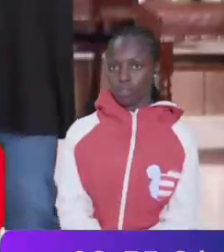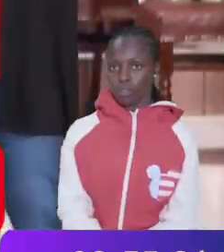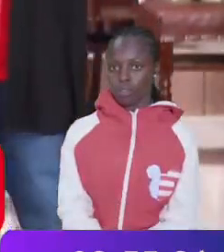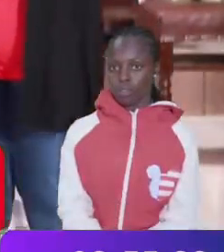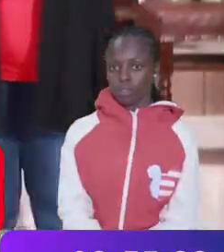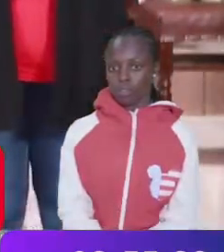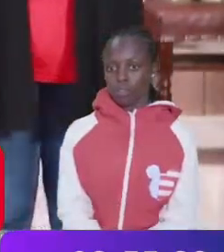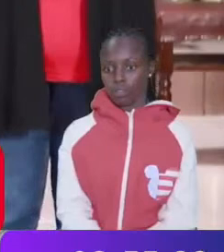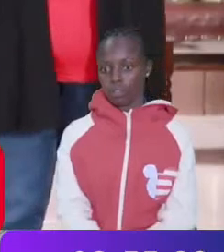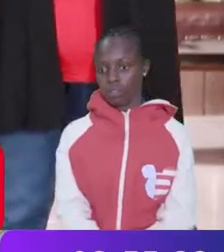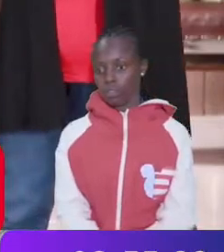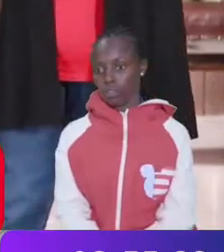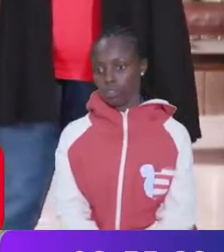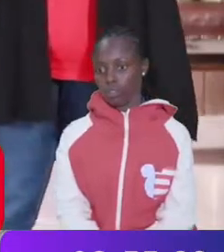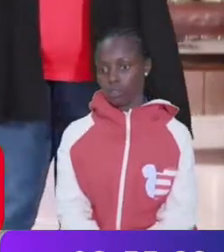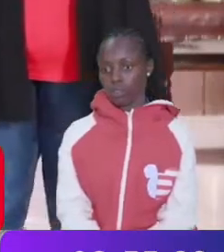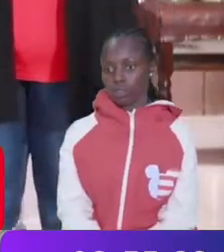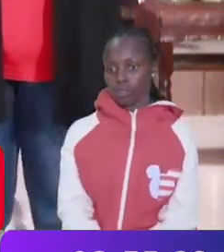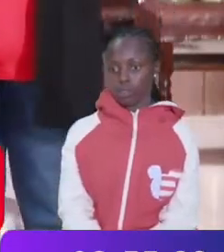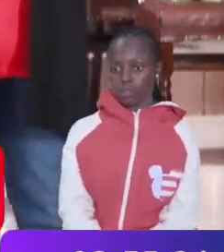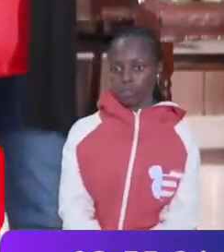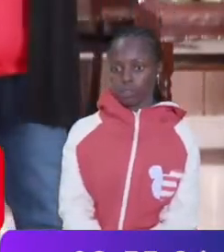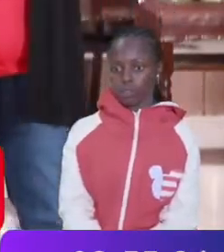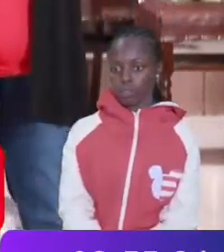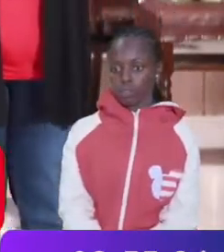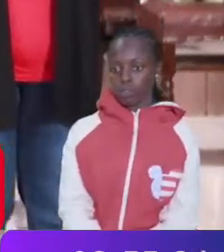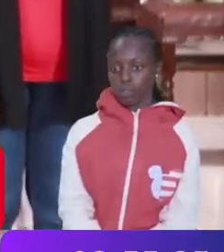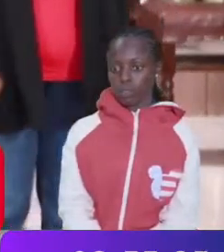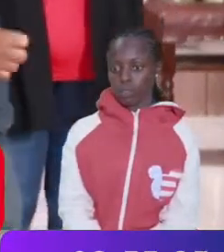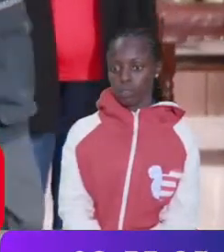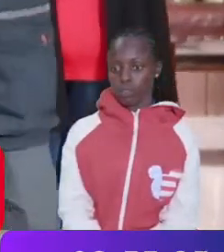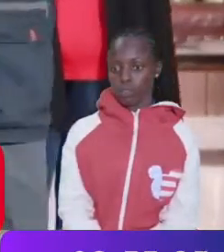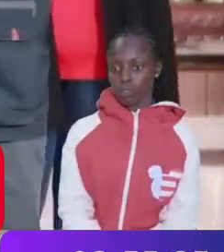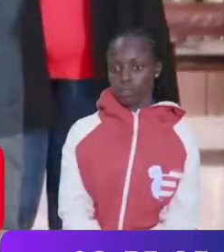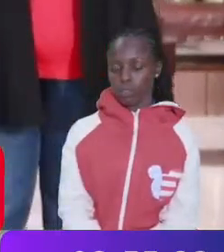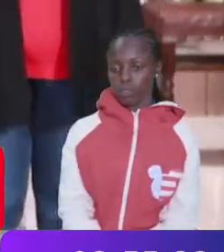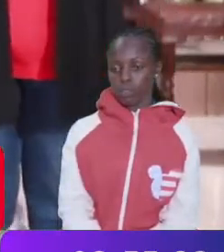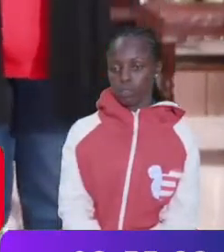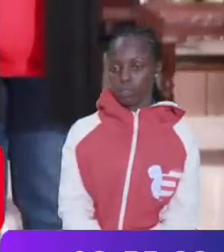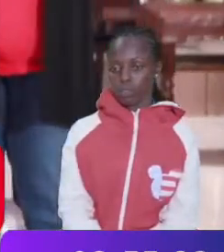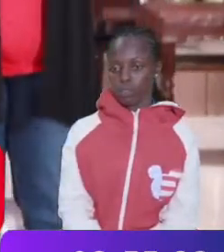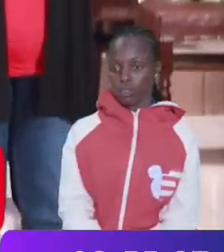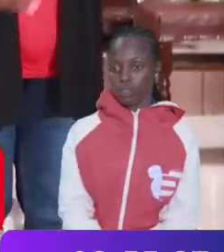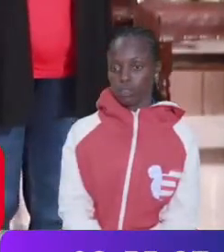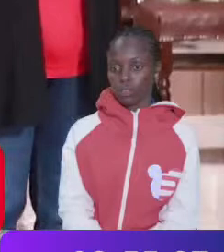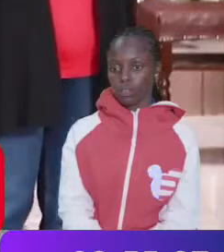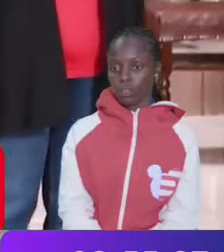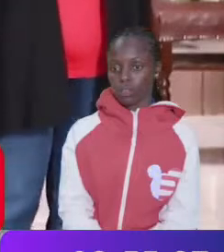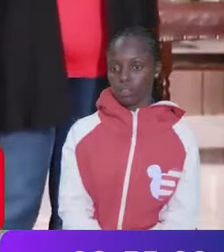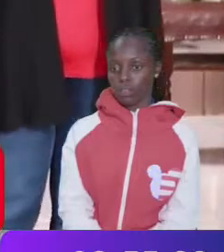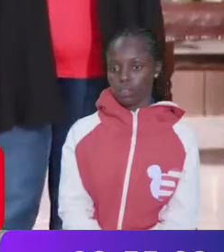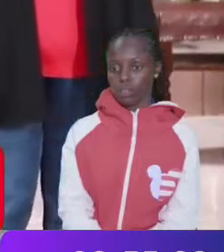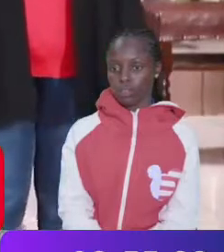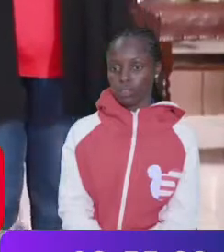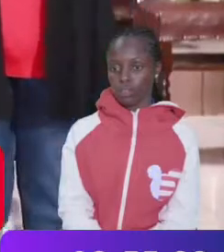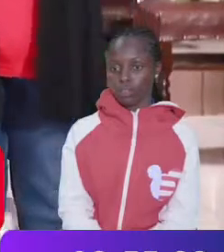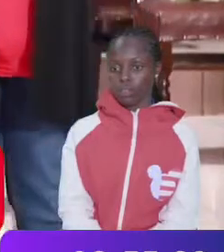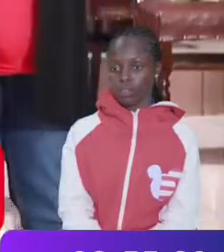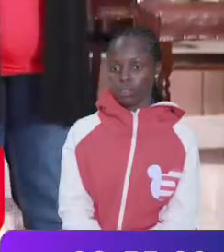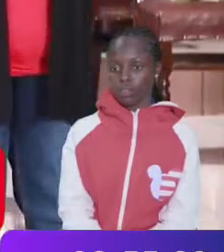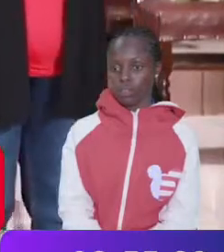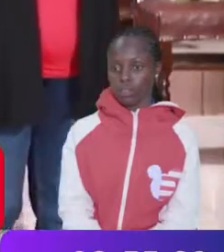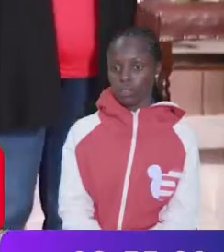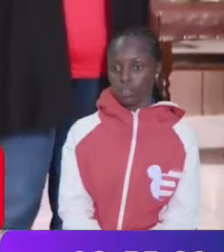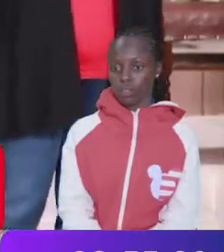Lord, you've always been together with us. You've been kind to us. Much to us, oh God, I'm at my bottom, but we